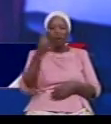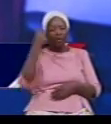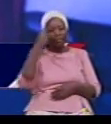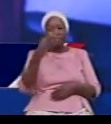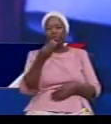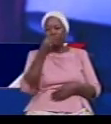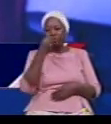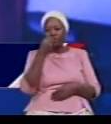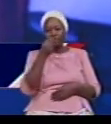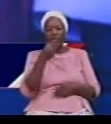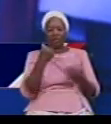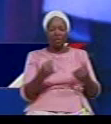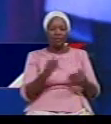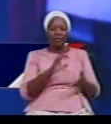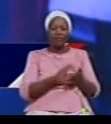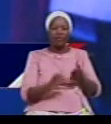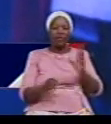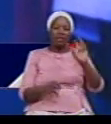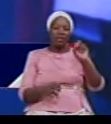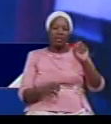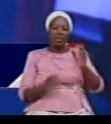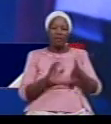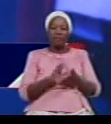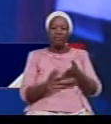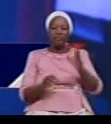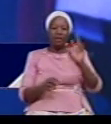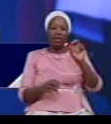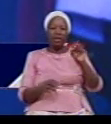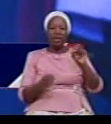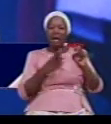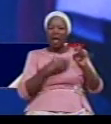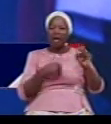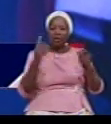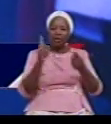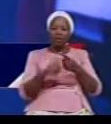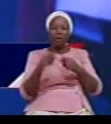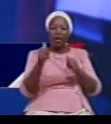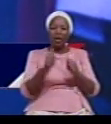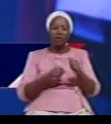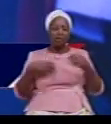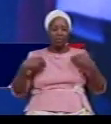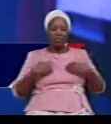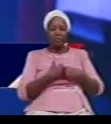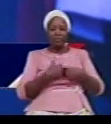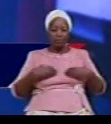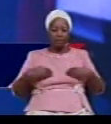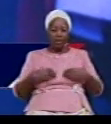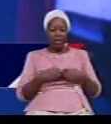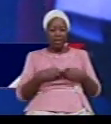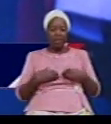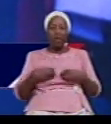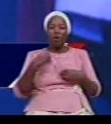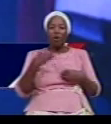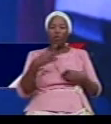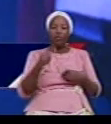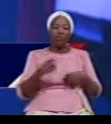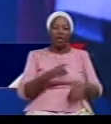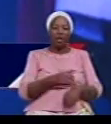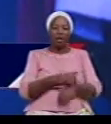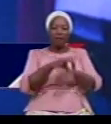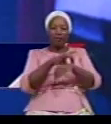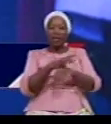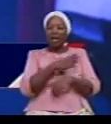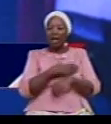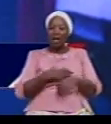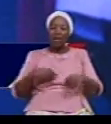then in verse 30 it says, and to every beast of the earth, and